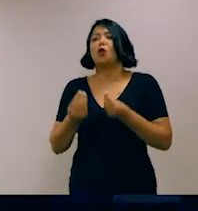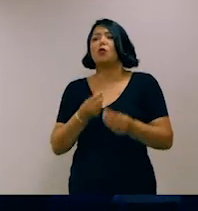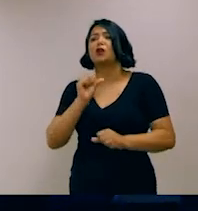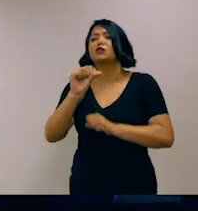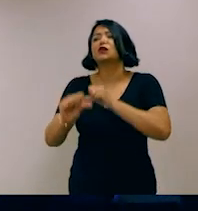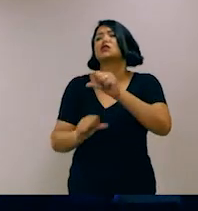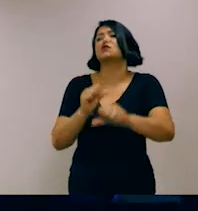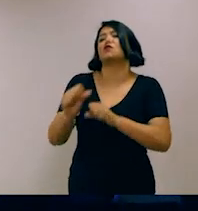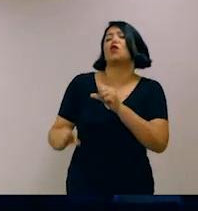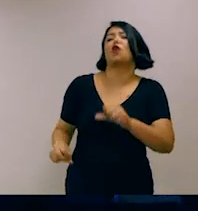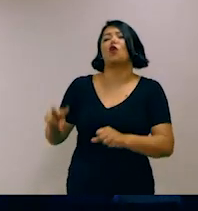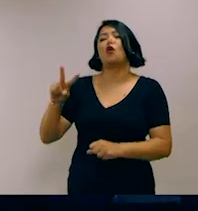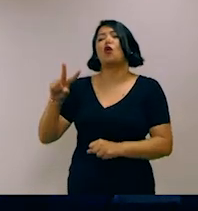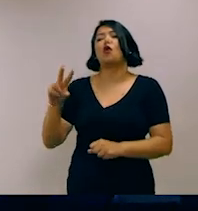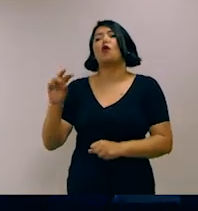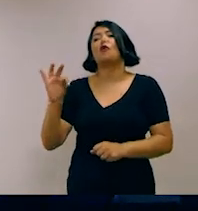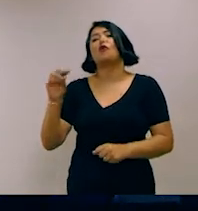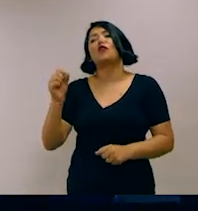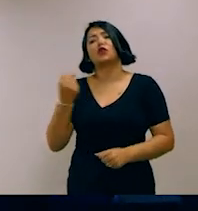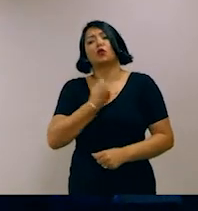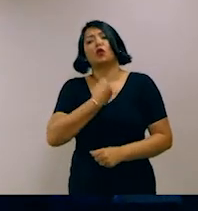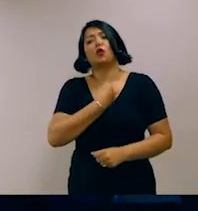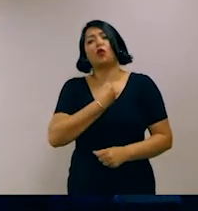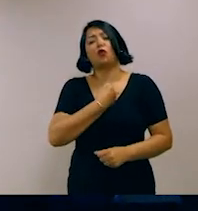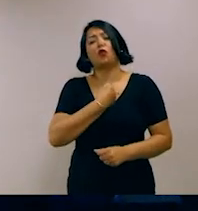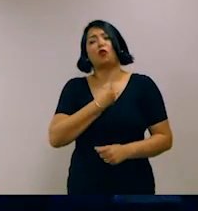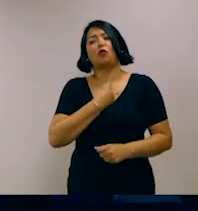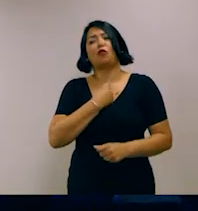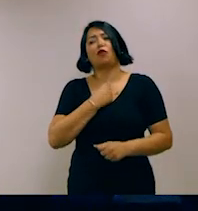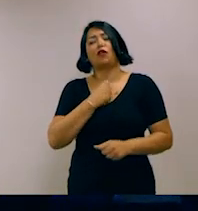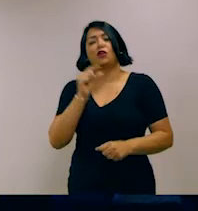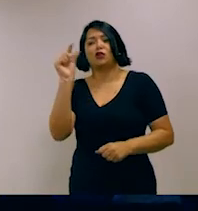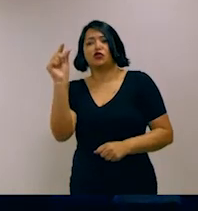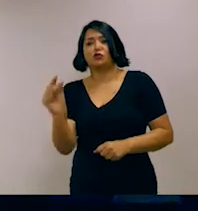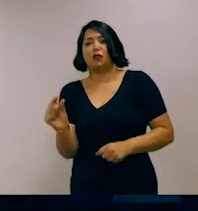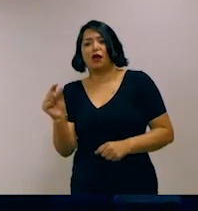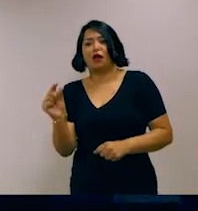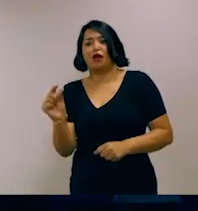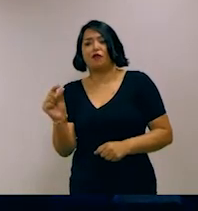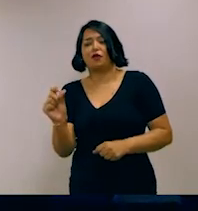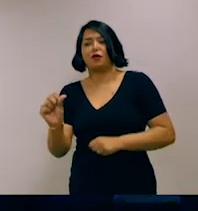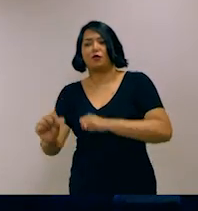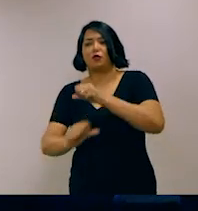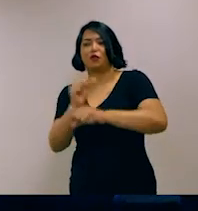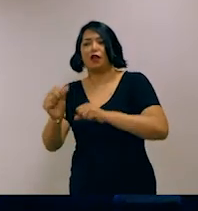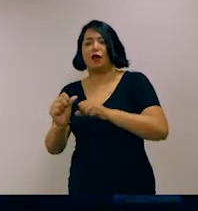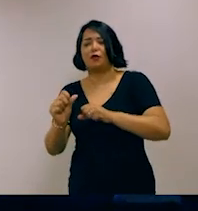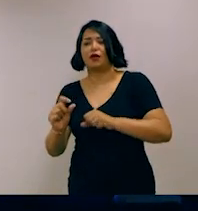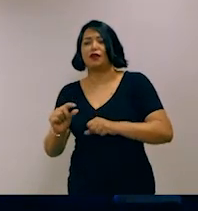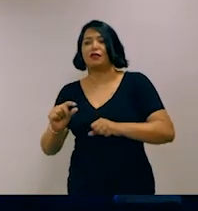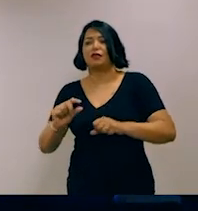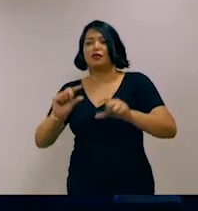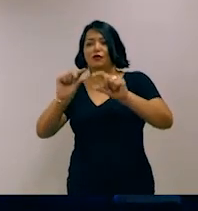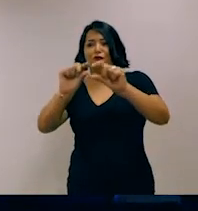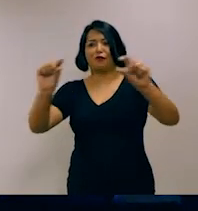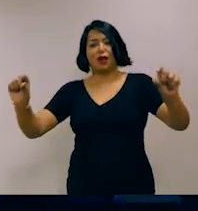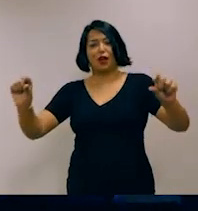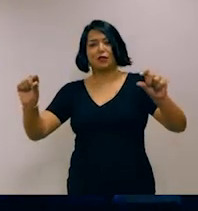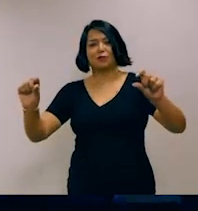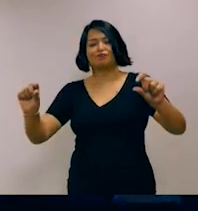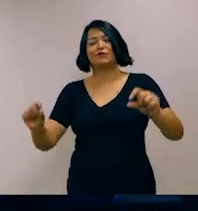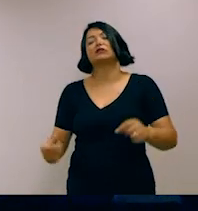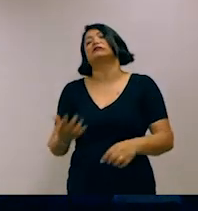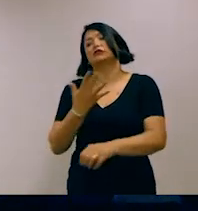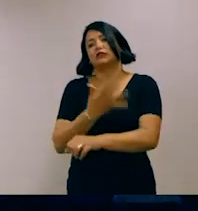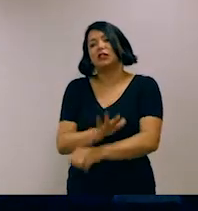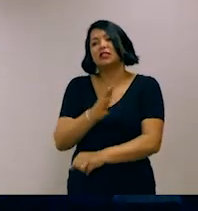So how can I transform these word vectors into sentence vectors? The description of the product.